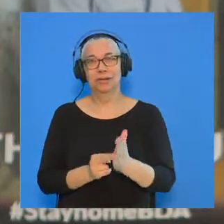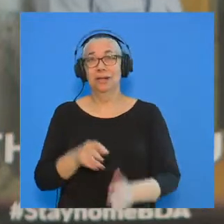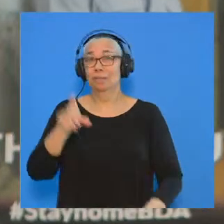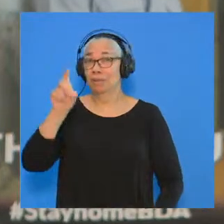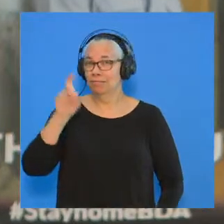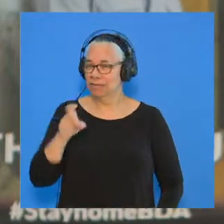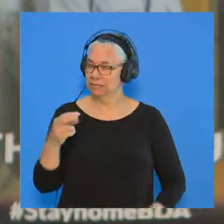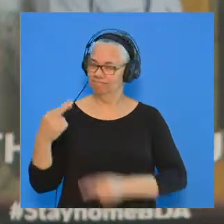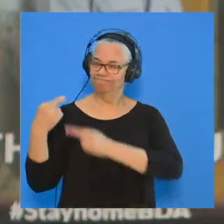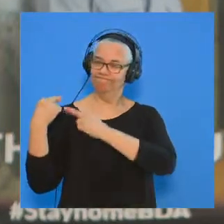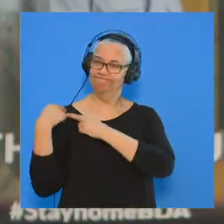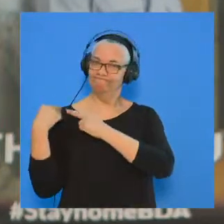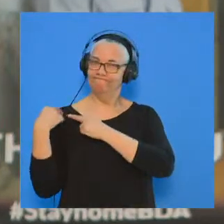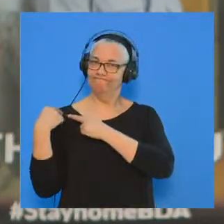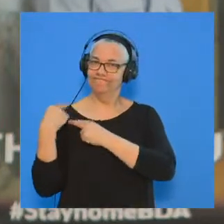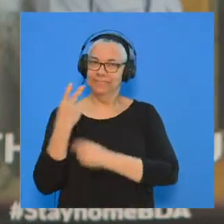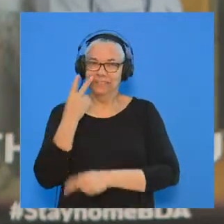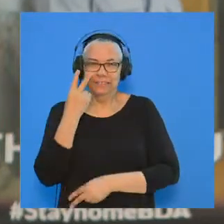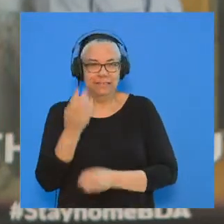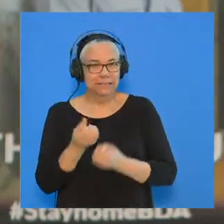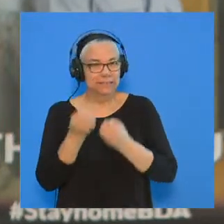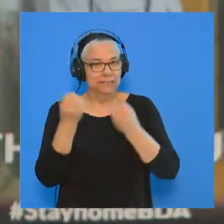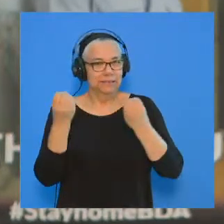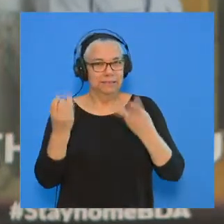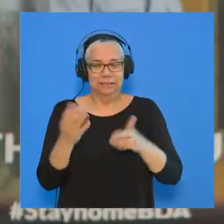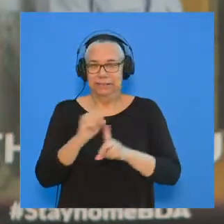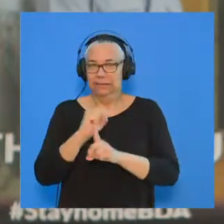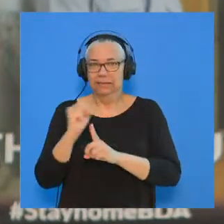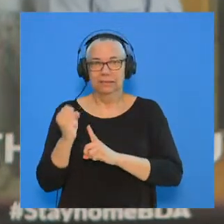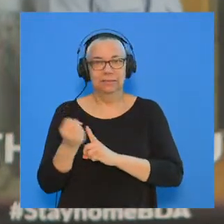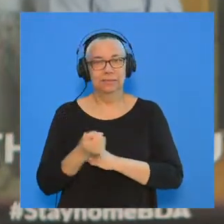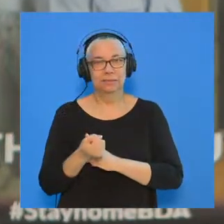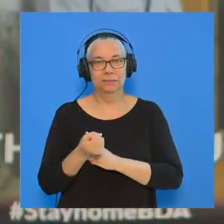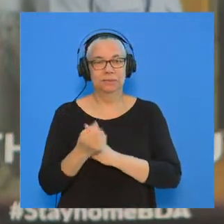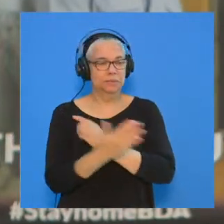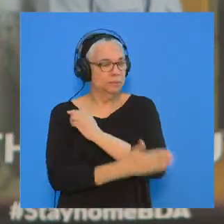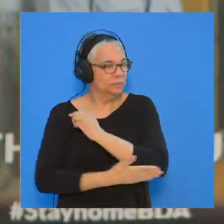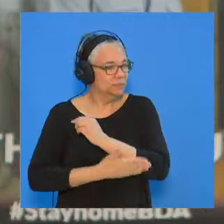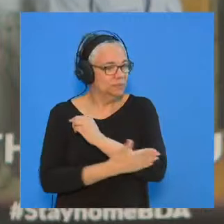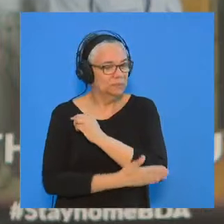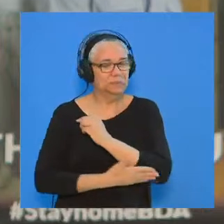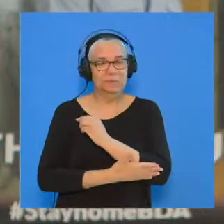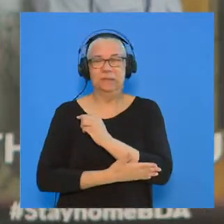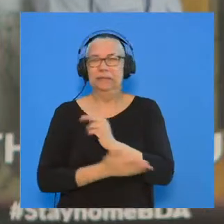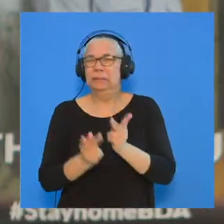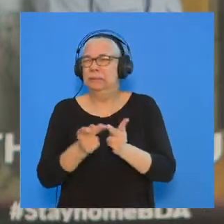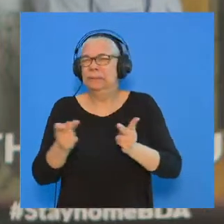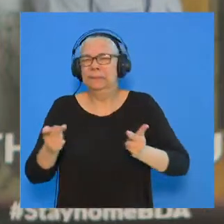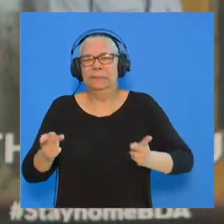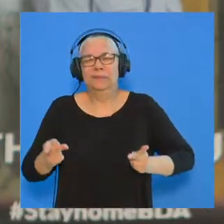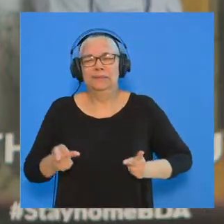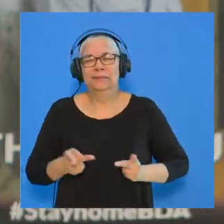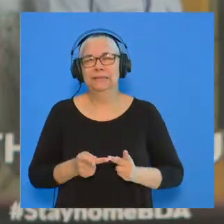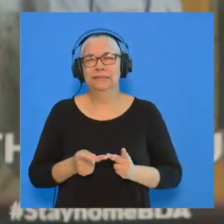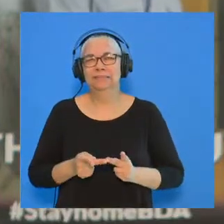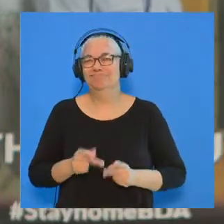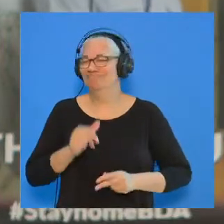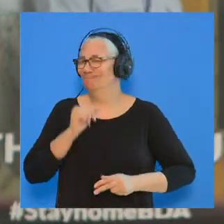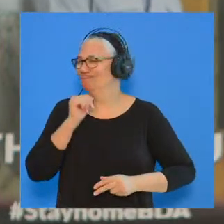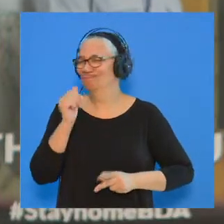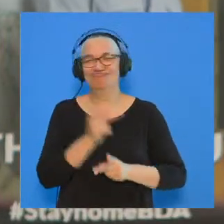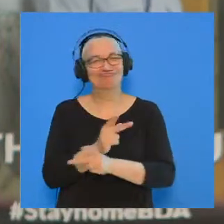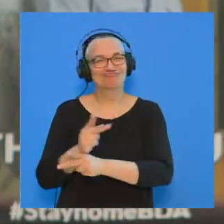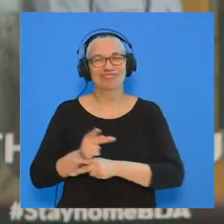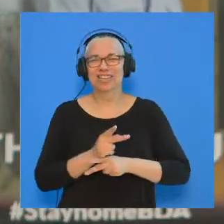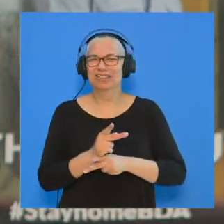responsible. We have seen many cases and instances of certain countries and jurisdictions who have not been as careful as we